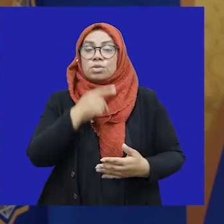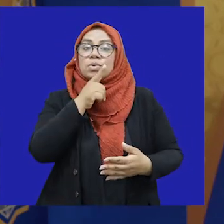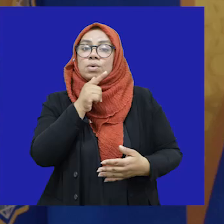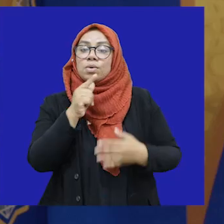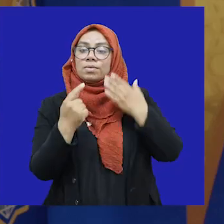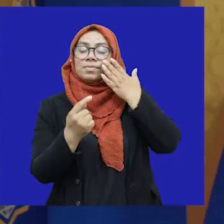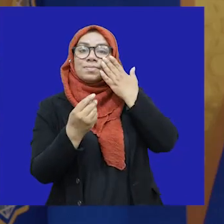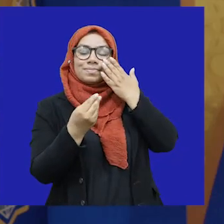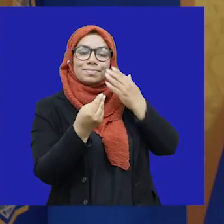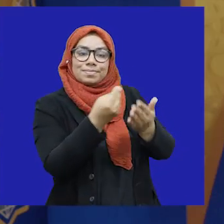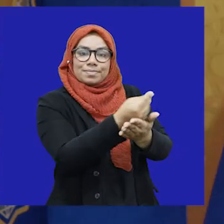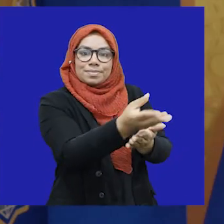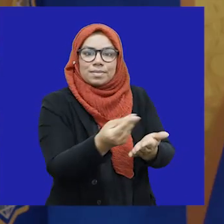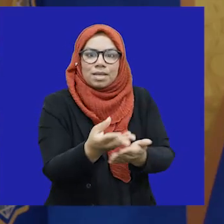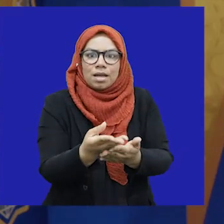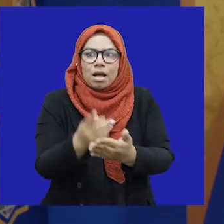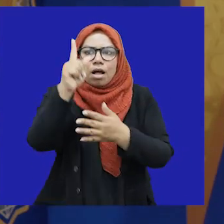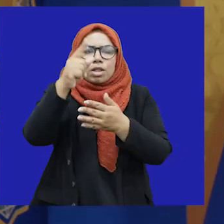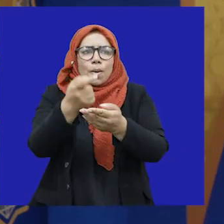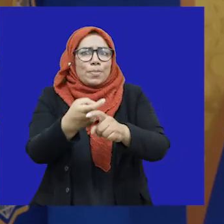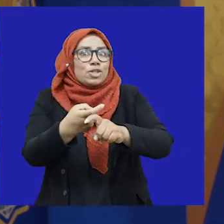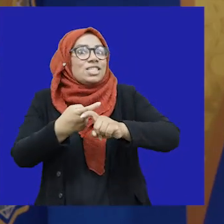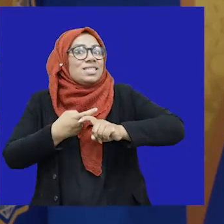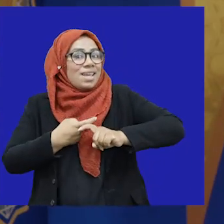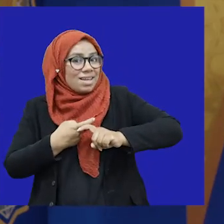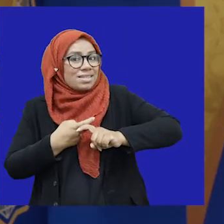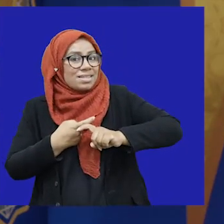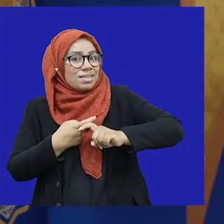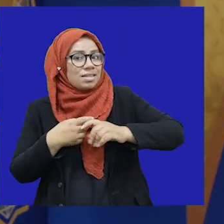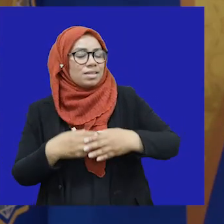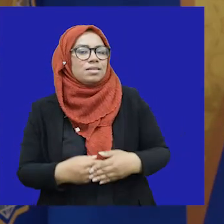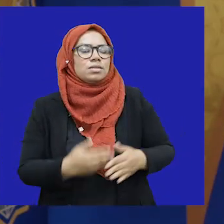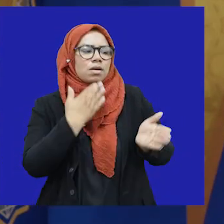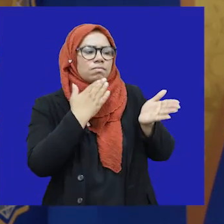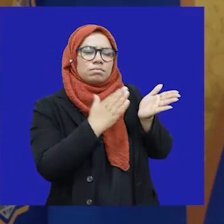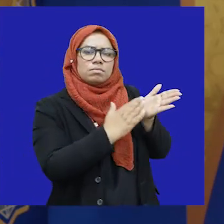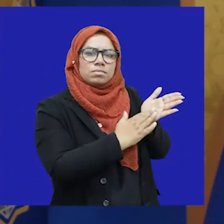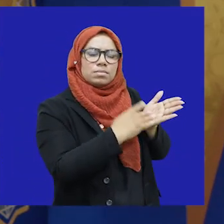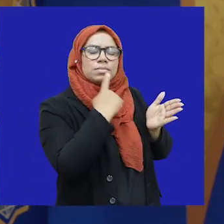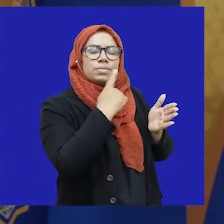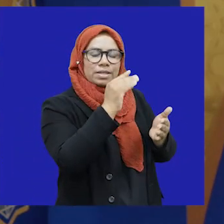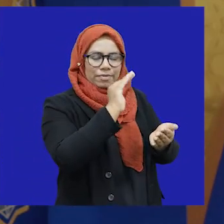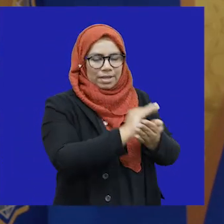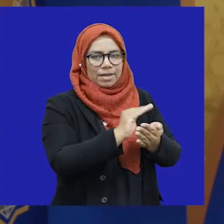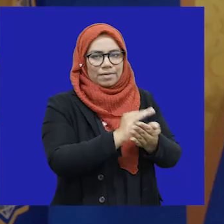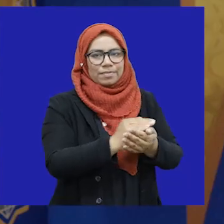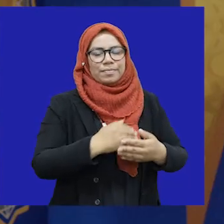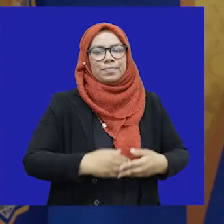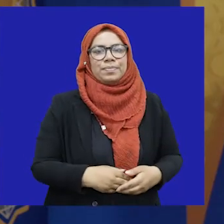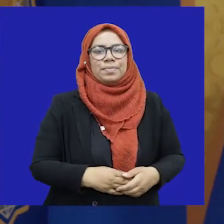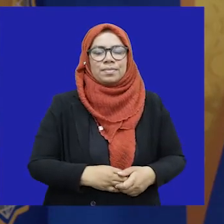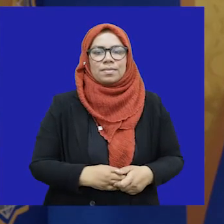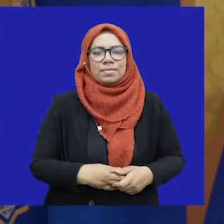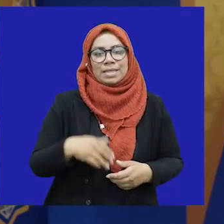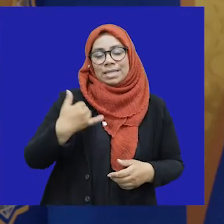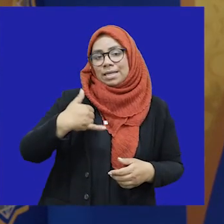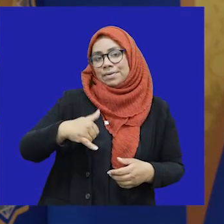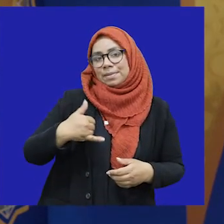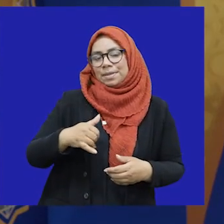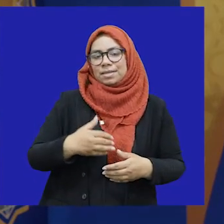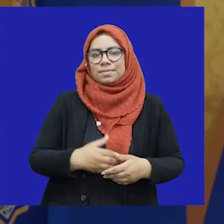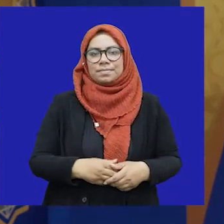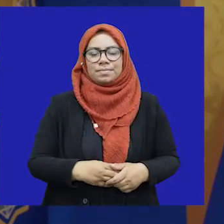to a close, I hope you have gained valuable insights into the two essential types of zakat,